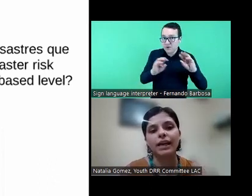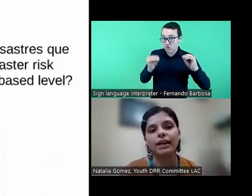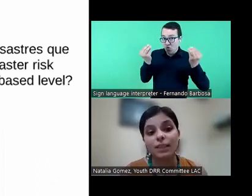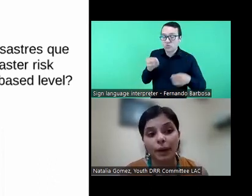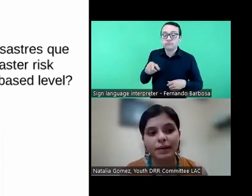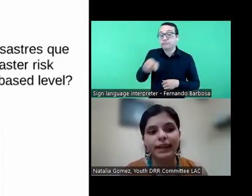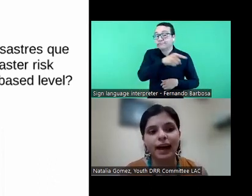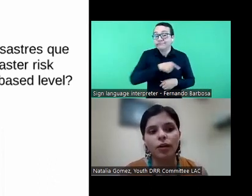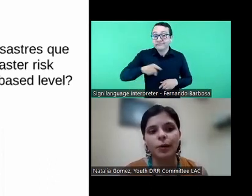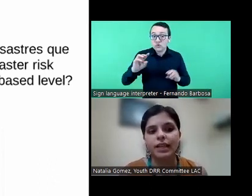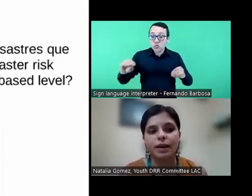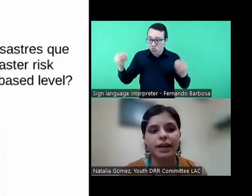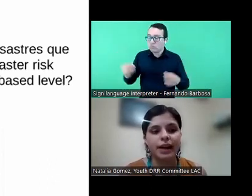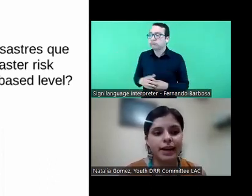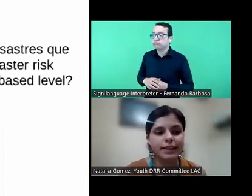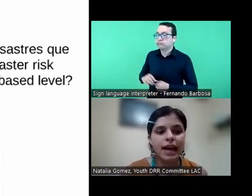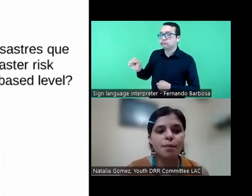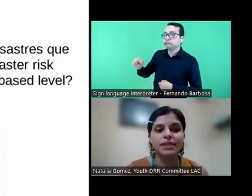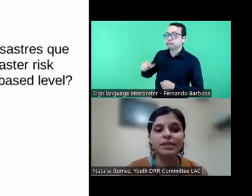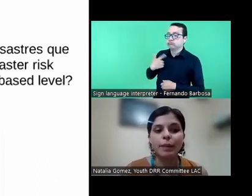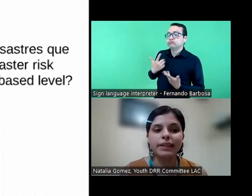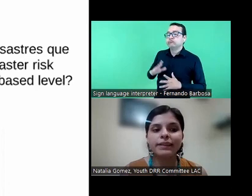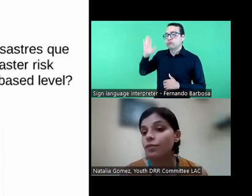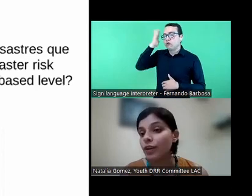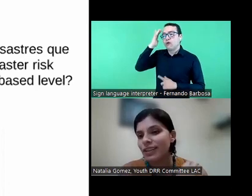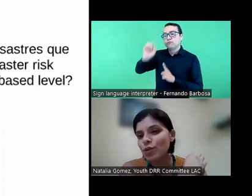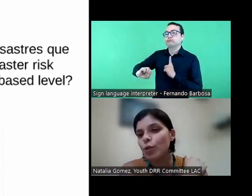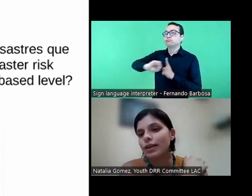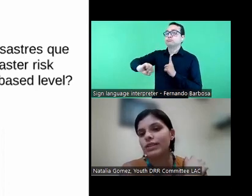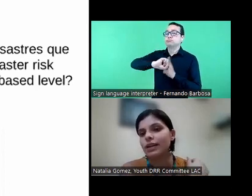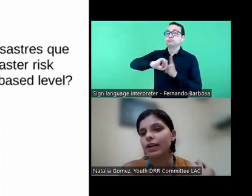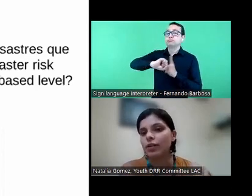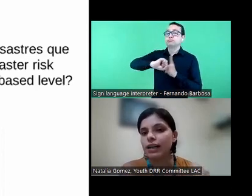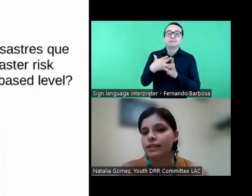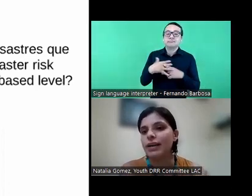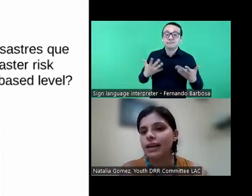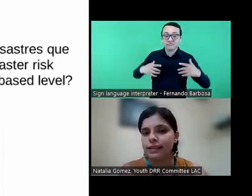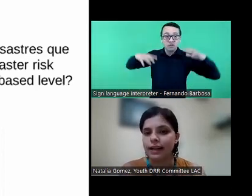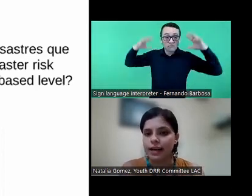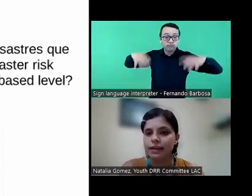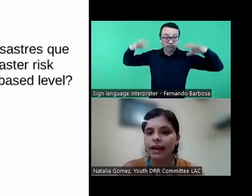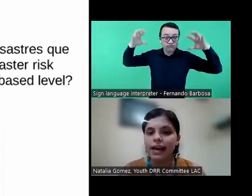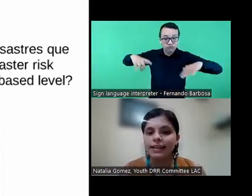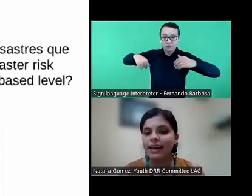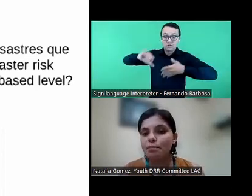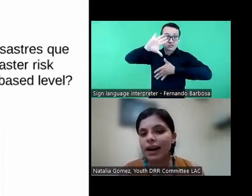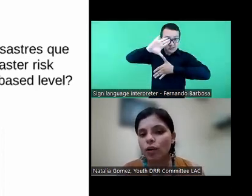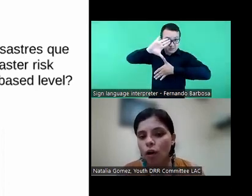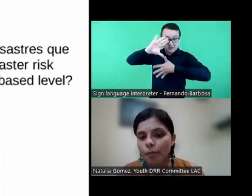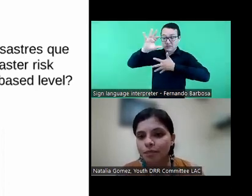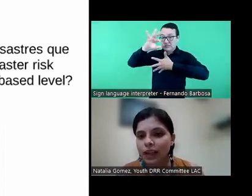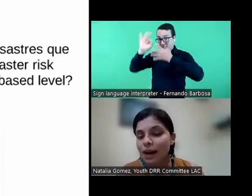been evidenced that youth have experienced different threats, mainly strong rains or rainfalls in